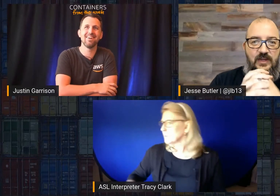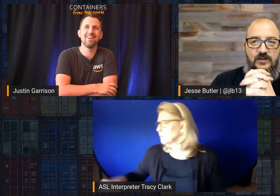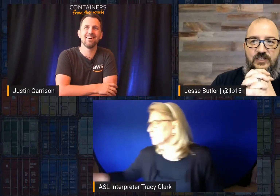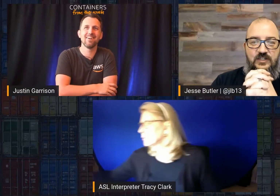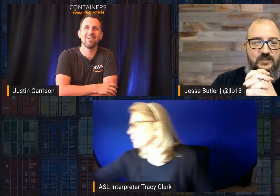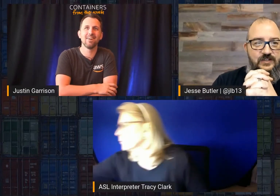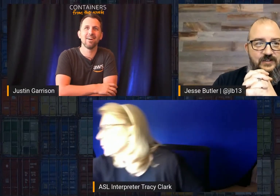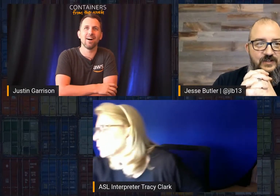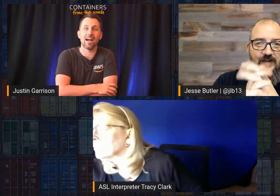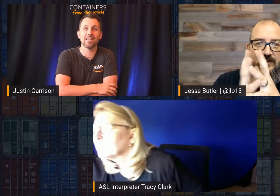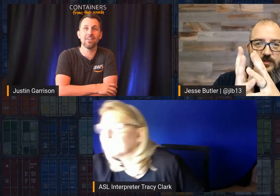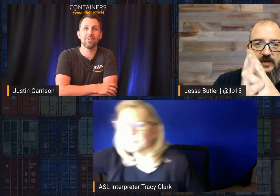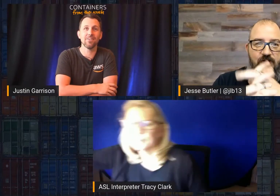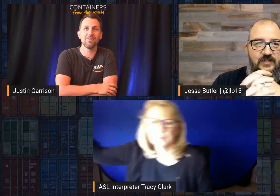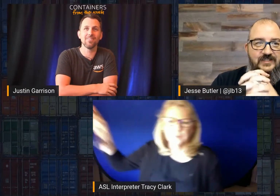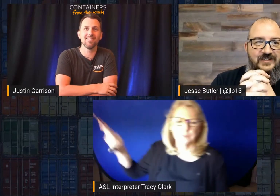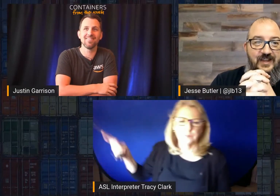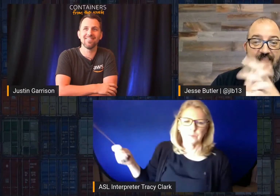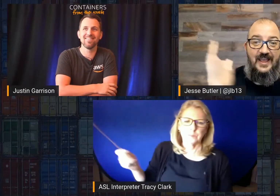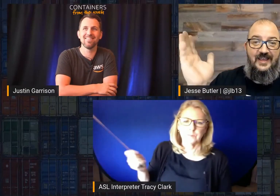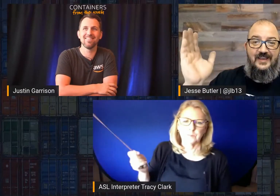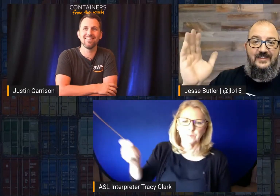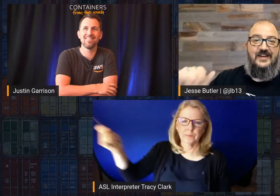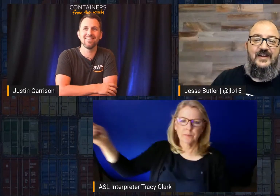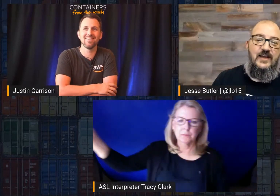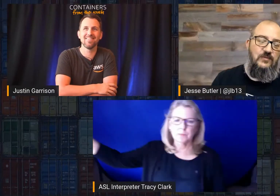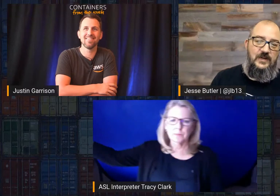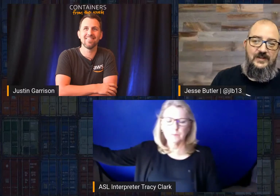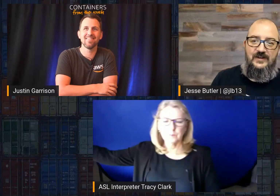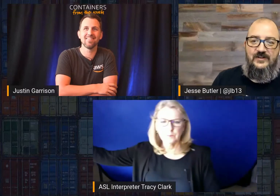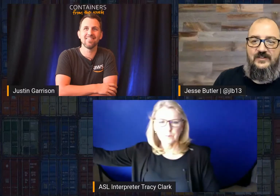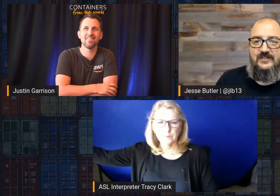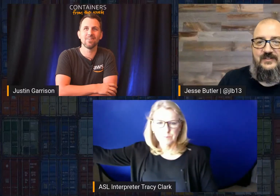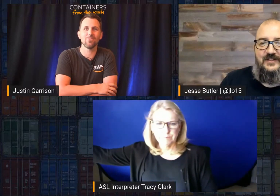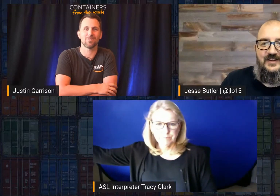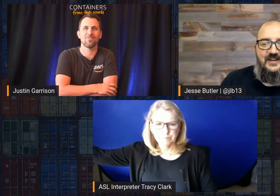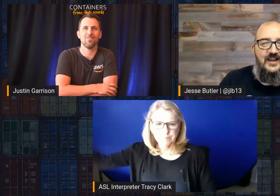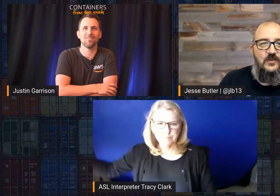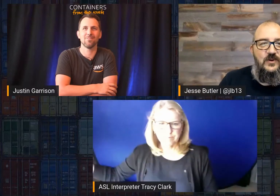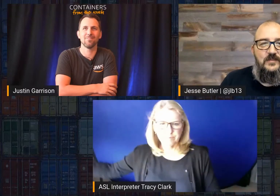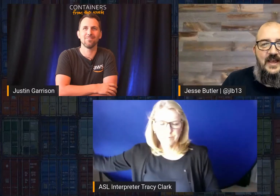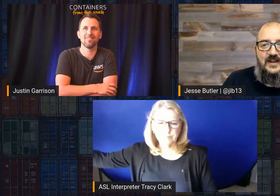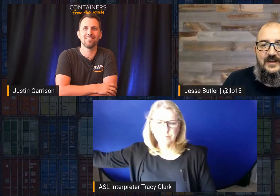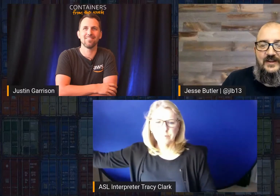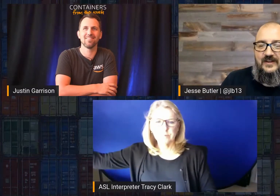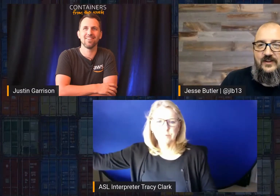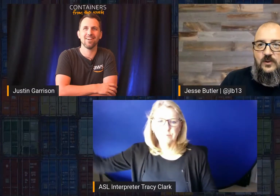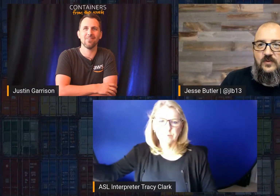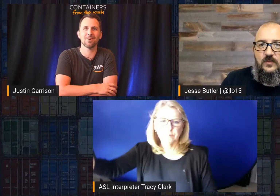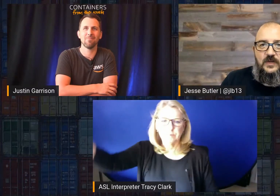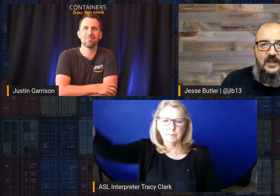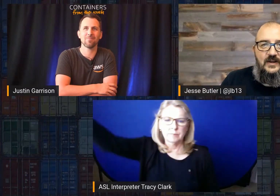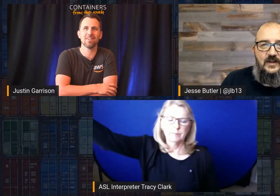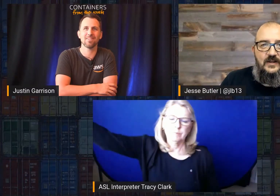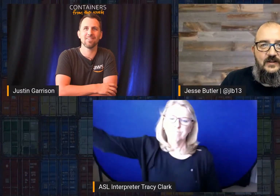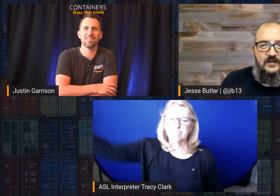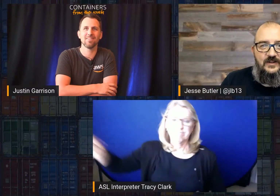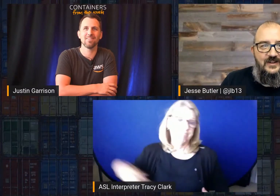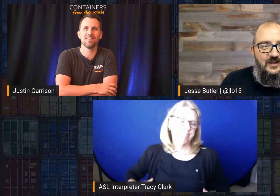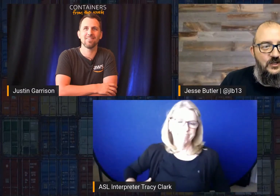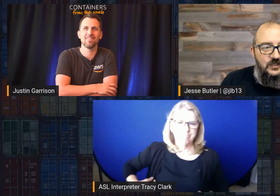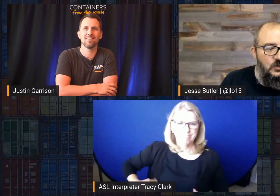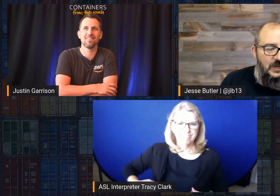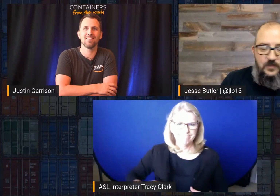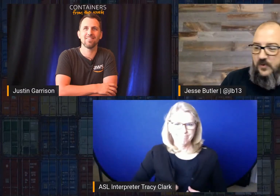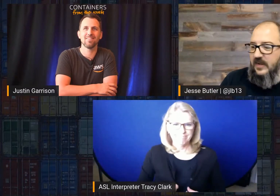Can we hear each other? Can everybody hear us? Hey, then everybody can hear us. Wonderful. Yeah, welcome back. Yeah, Hope everybody had